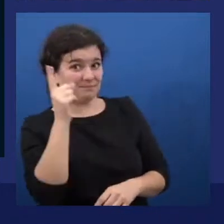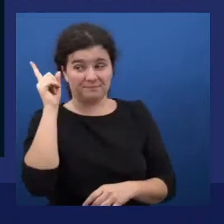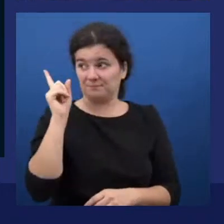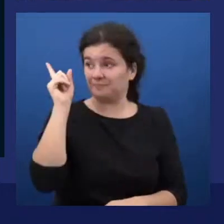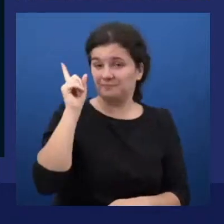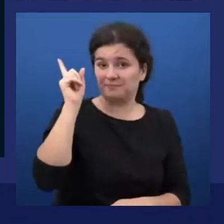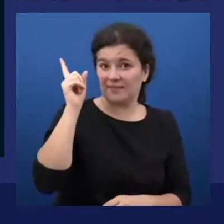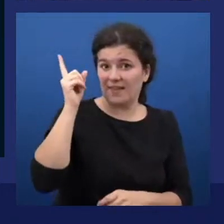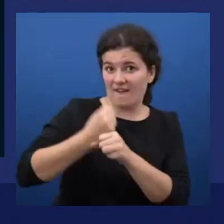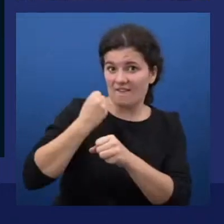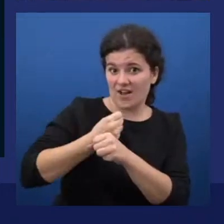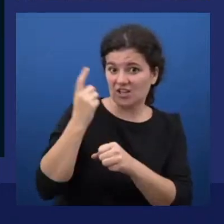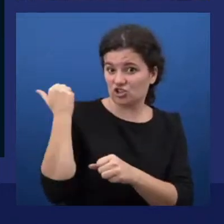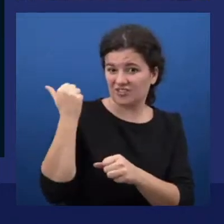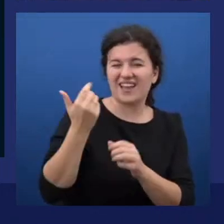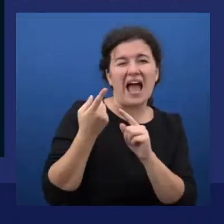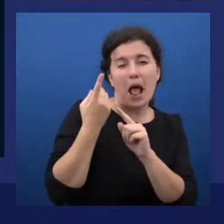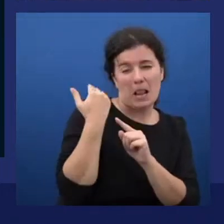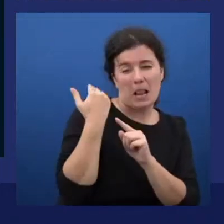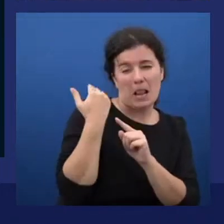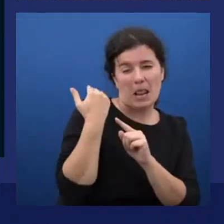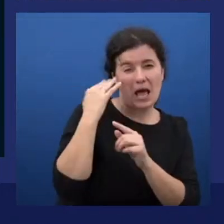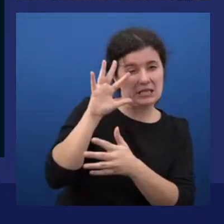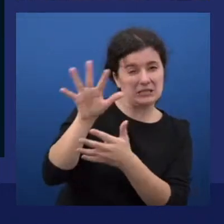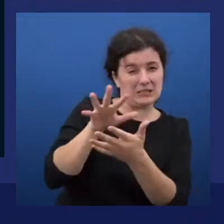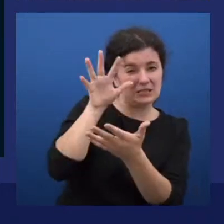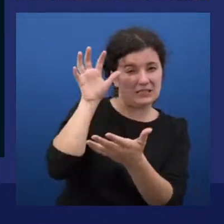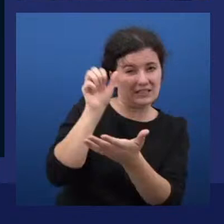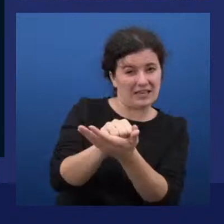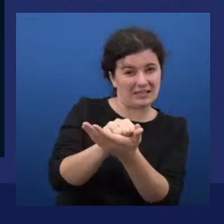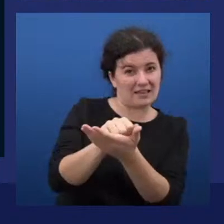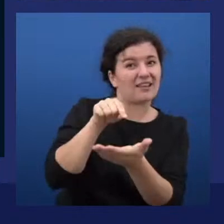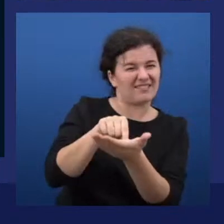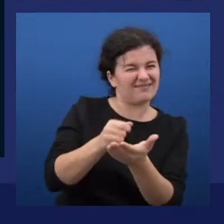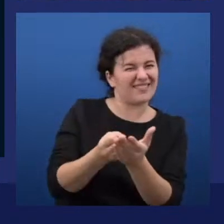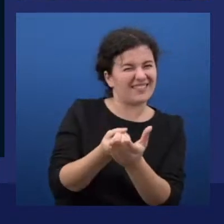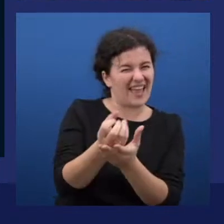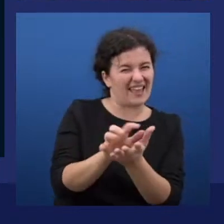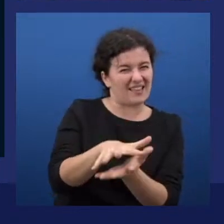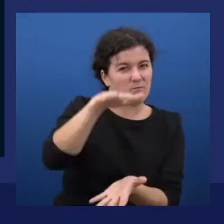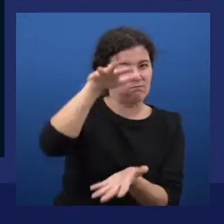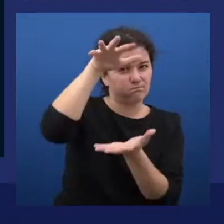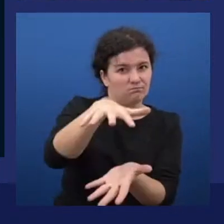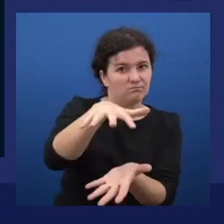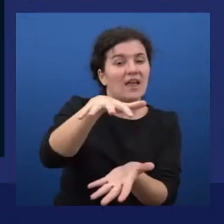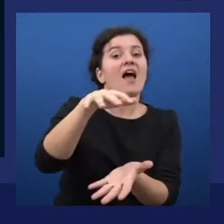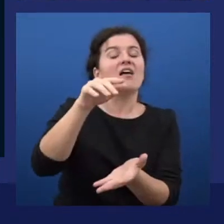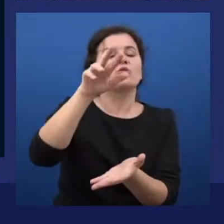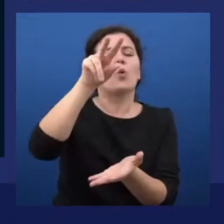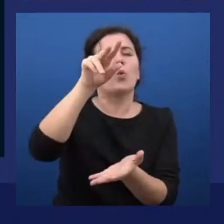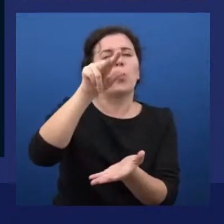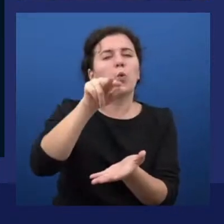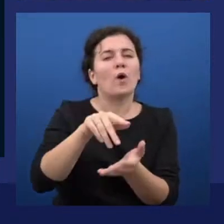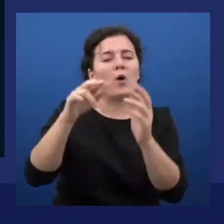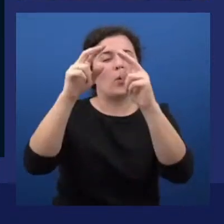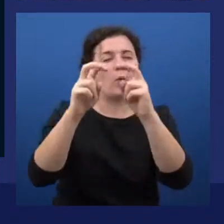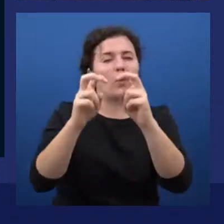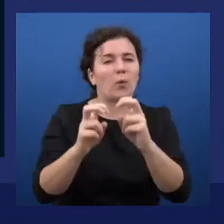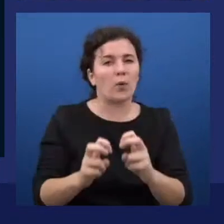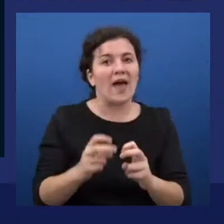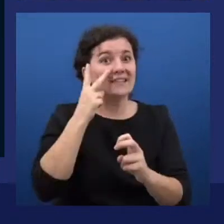last detected data point and to check if it was anomaly or not.